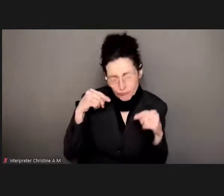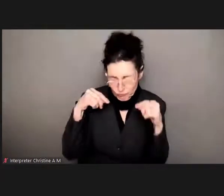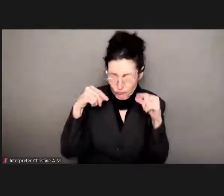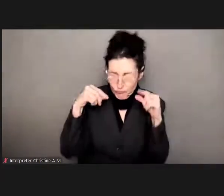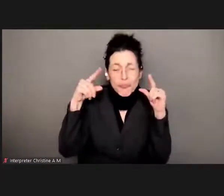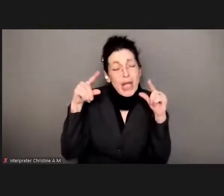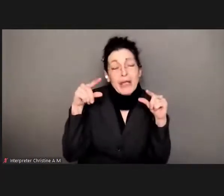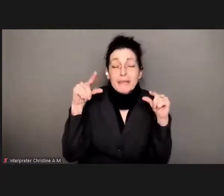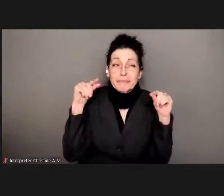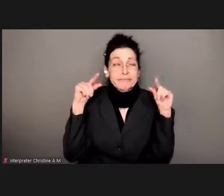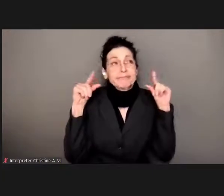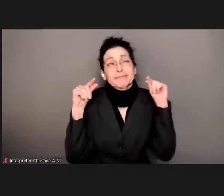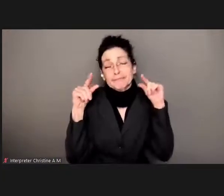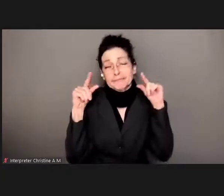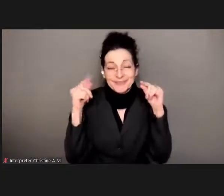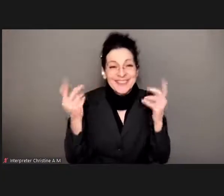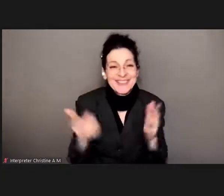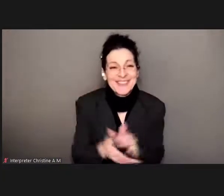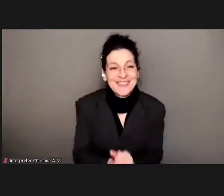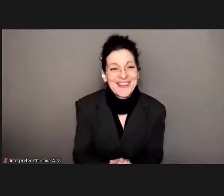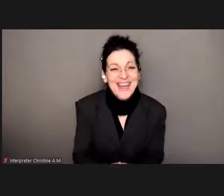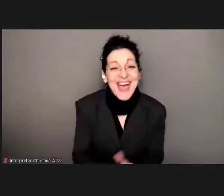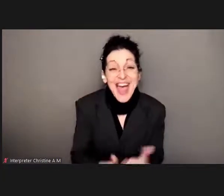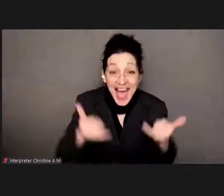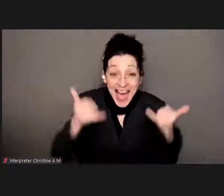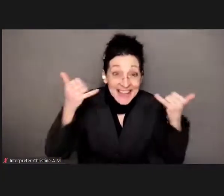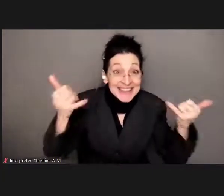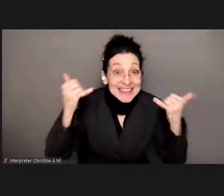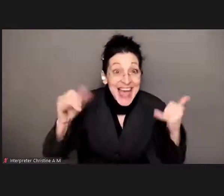The chat is now aflame with dogs.